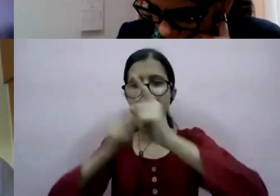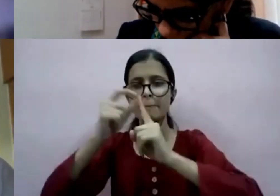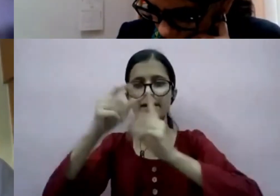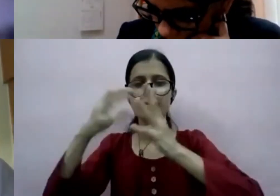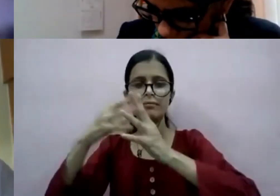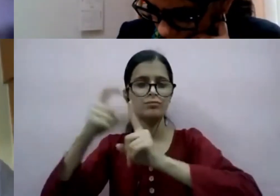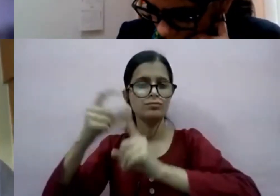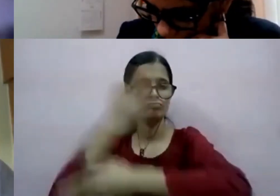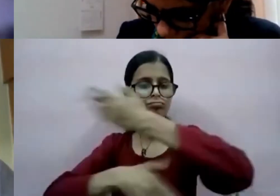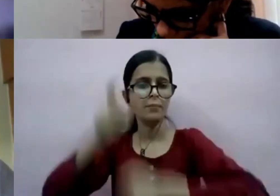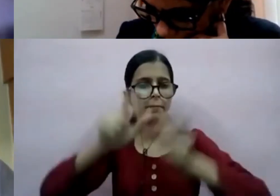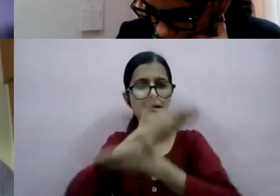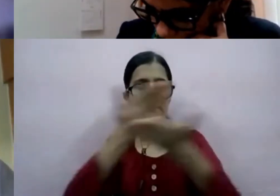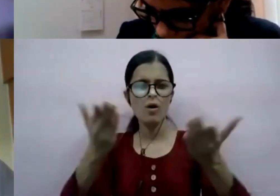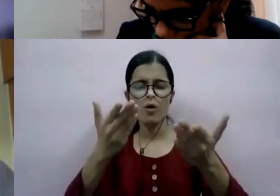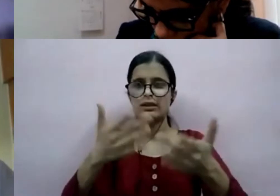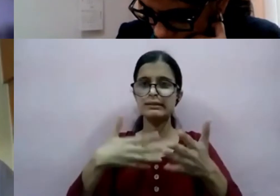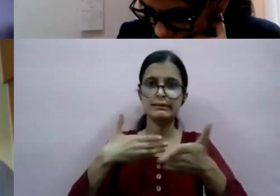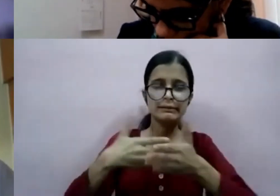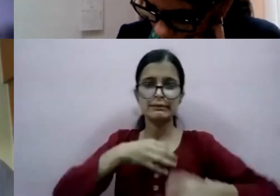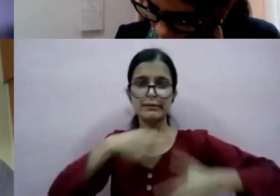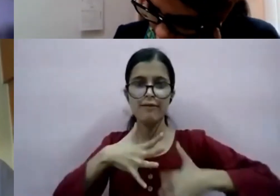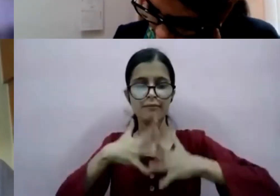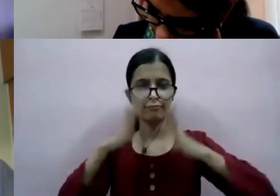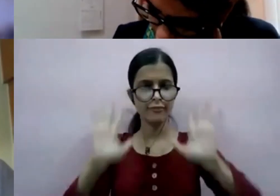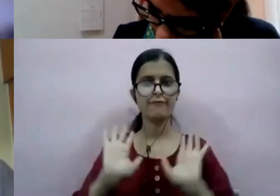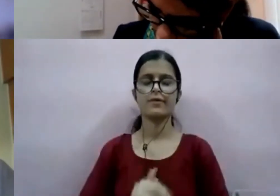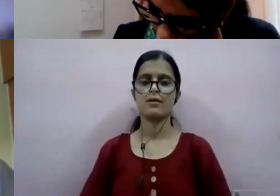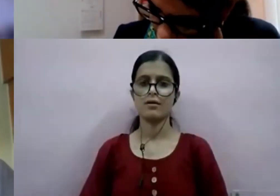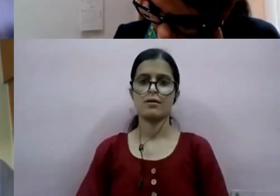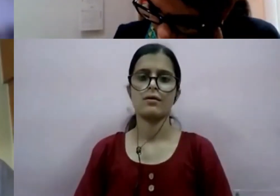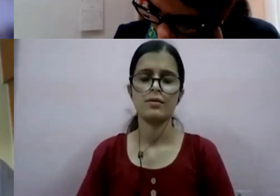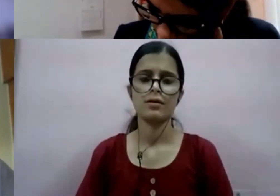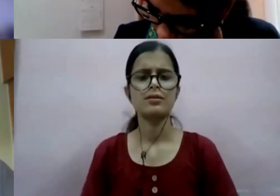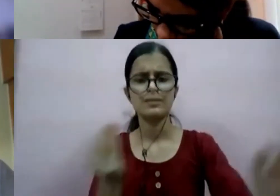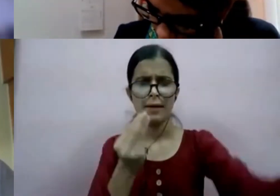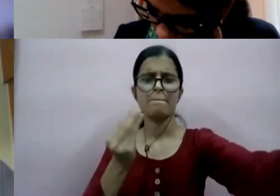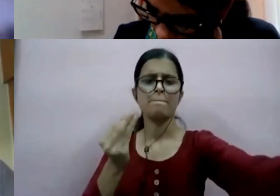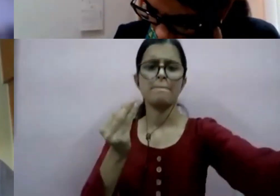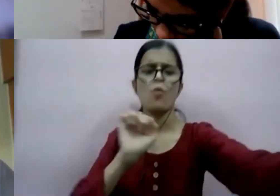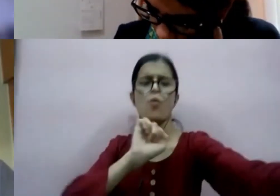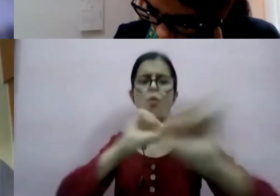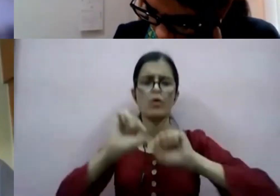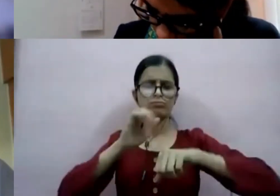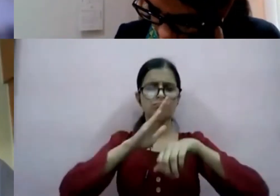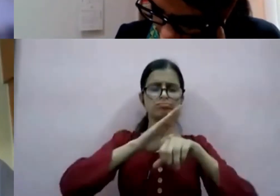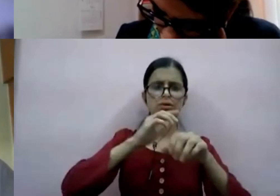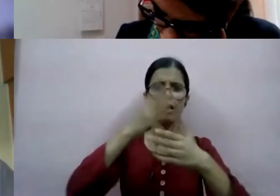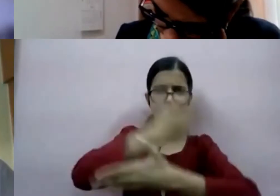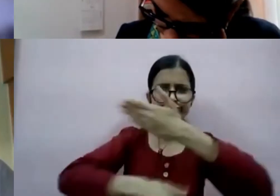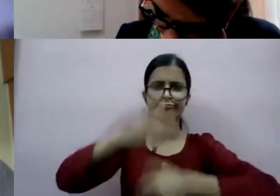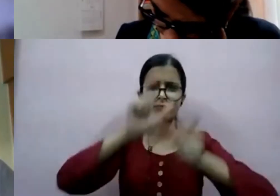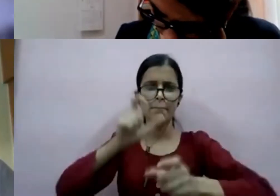recent work that we did looking at the experiences of disabled people with